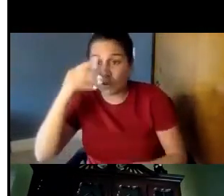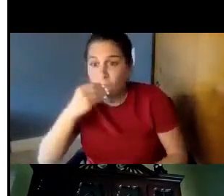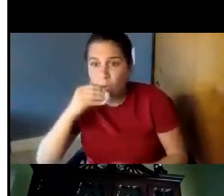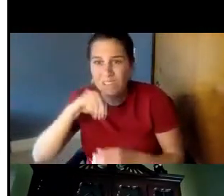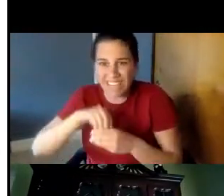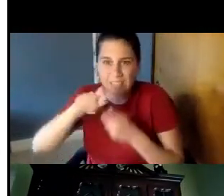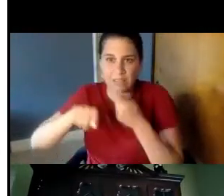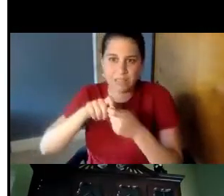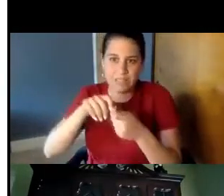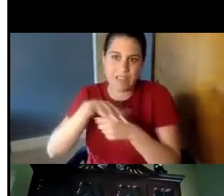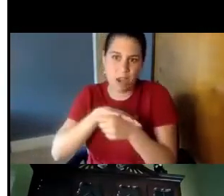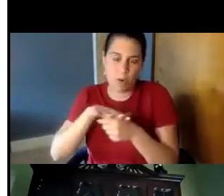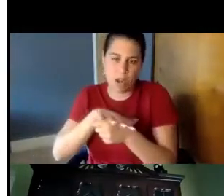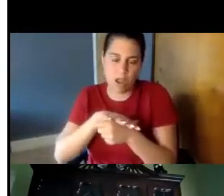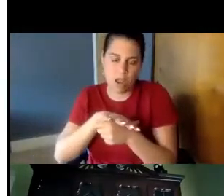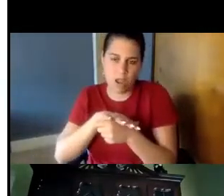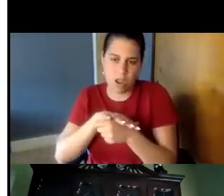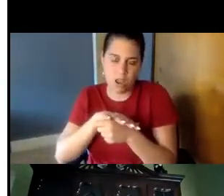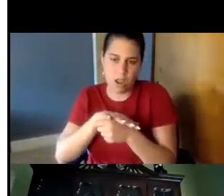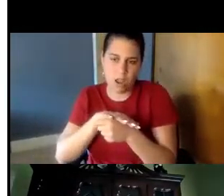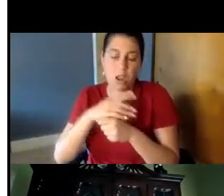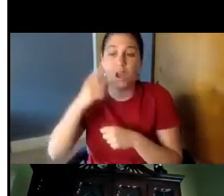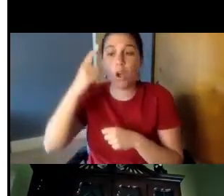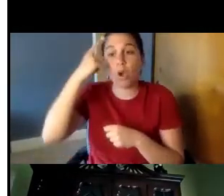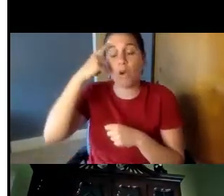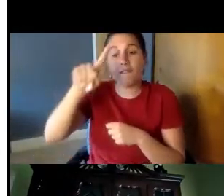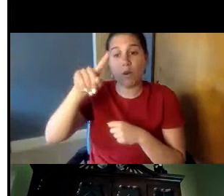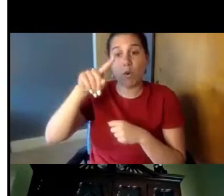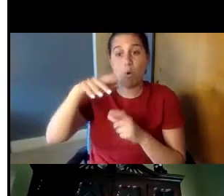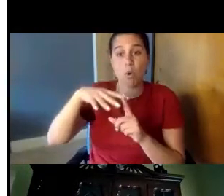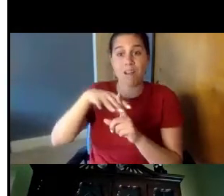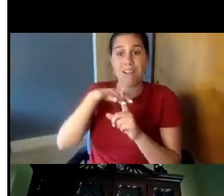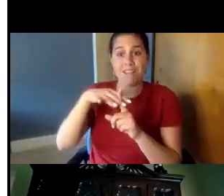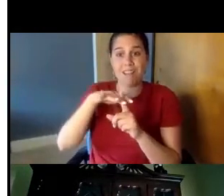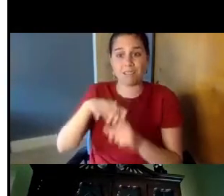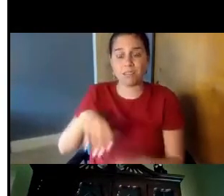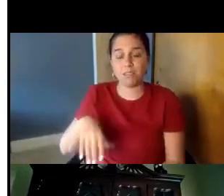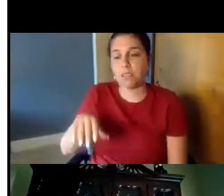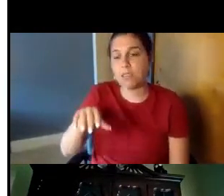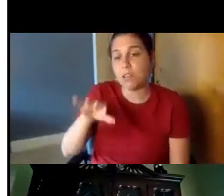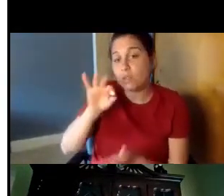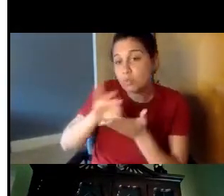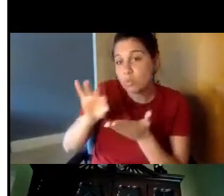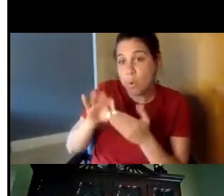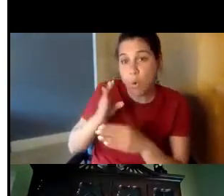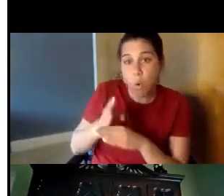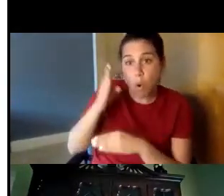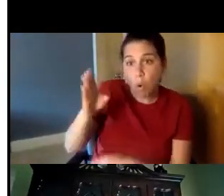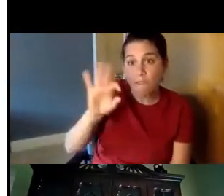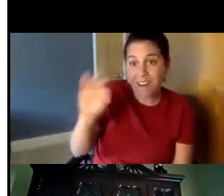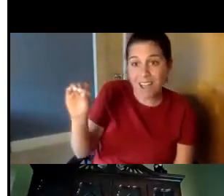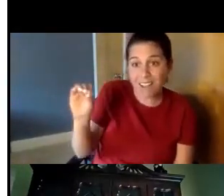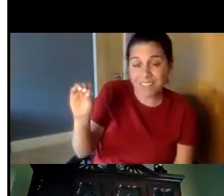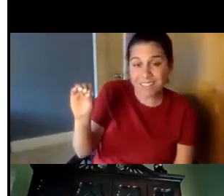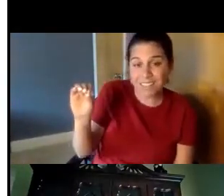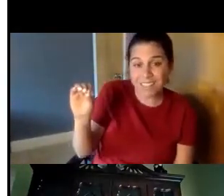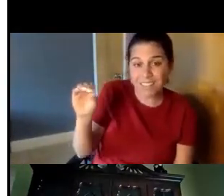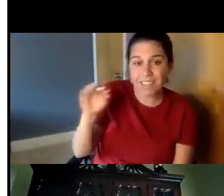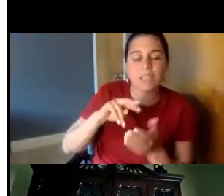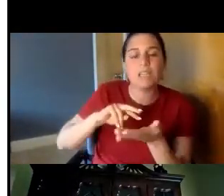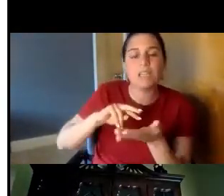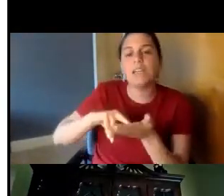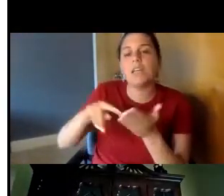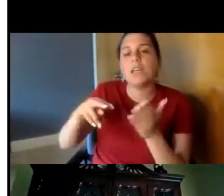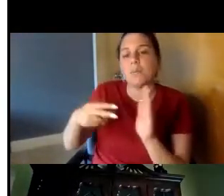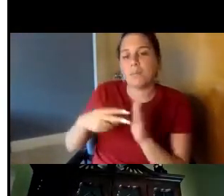region. And for context, a score of over 90 on the area deprivation index indicates an area is